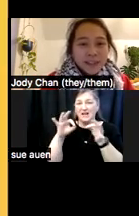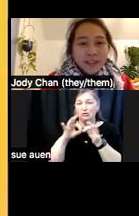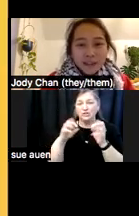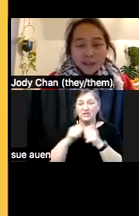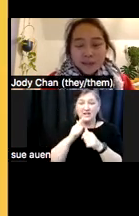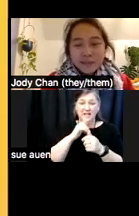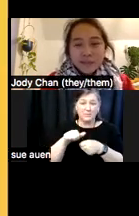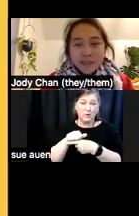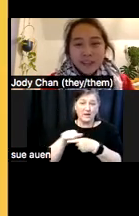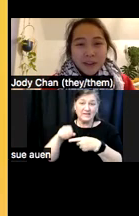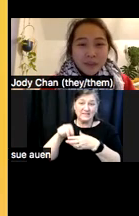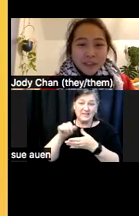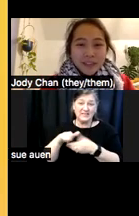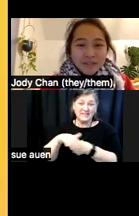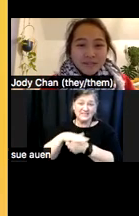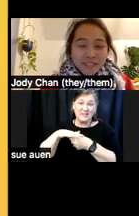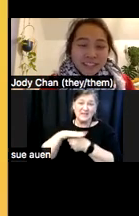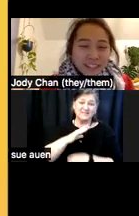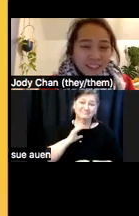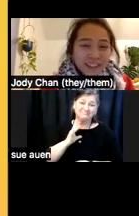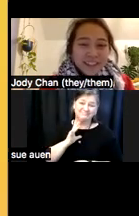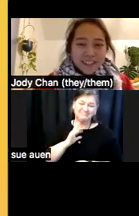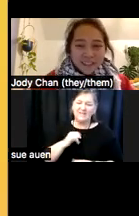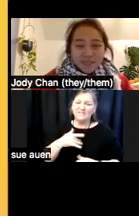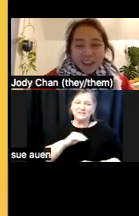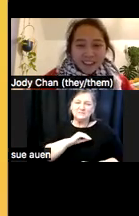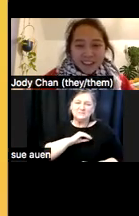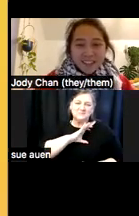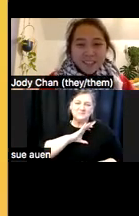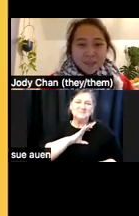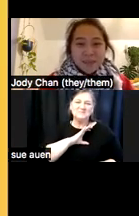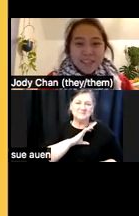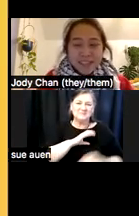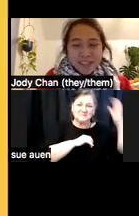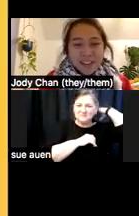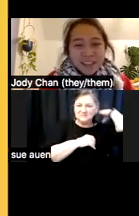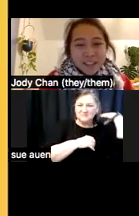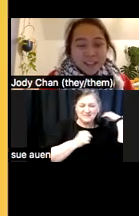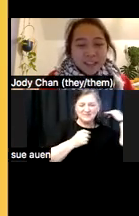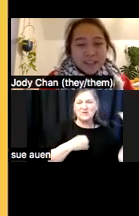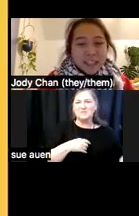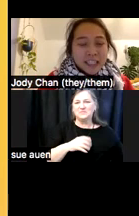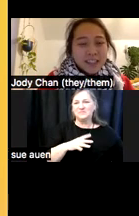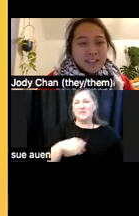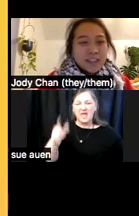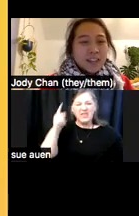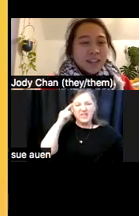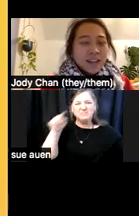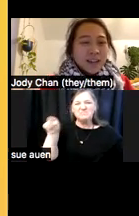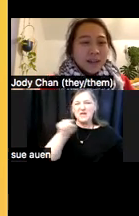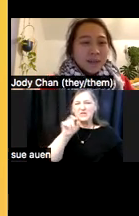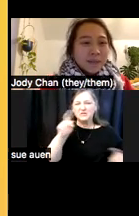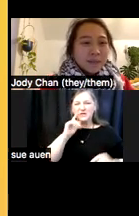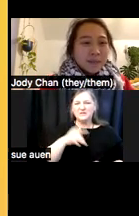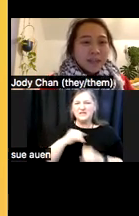space. I'm really feeling it. And yeah. Sensing that others are feeling it too.